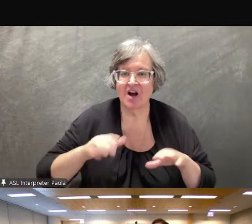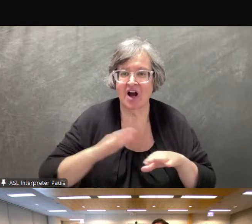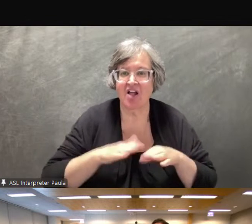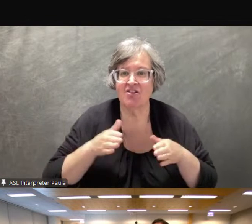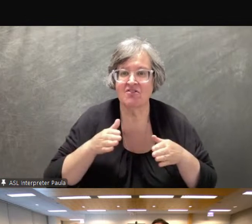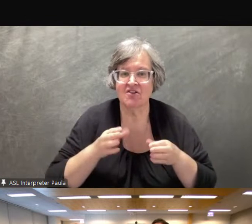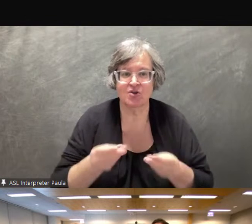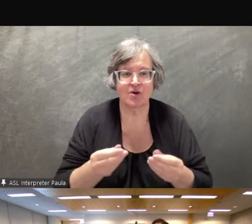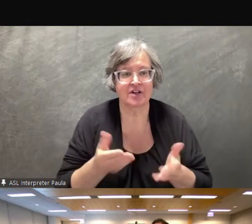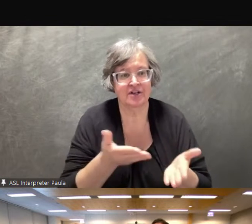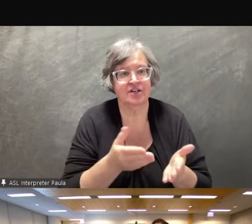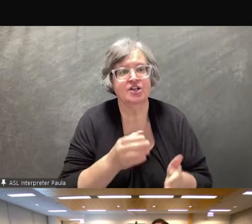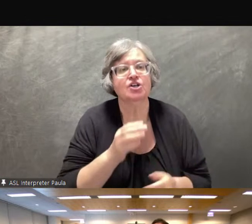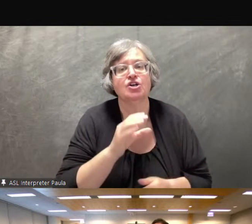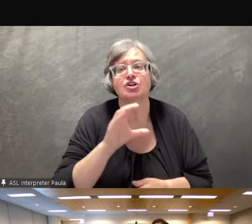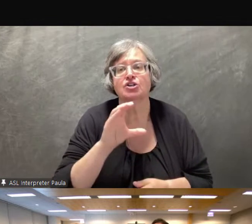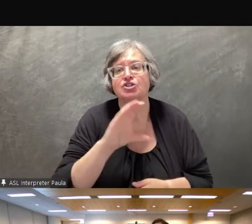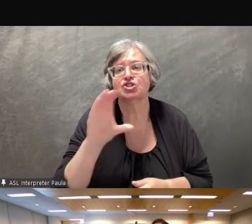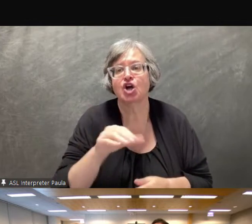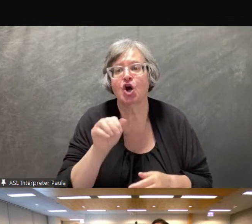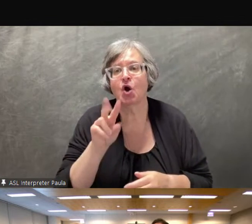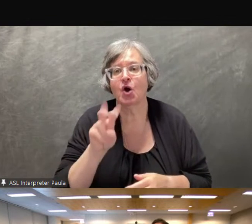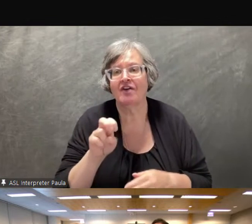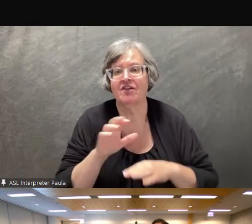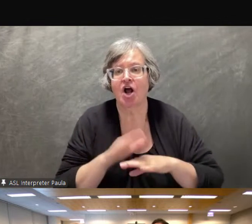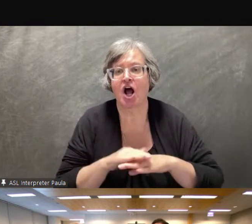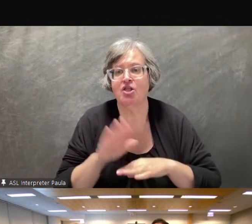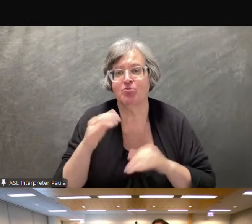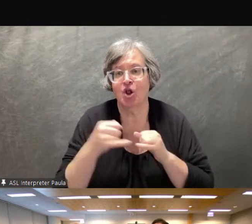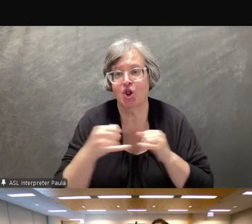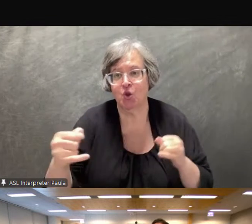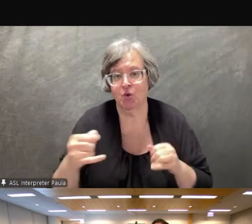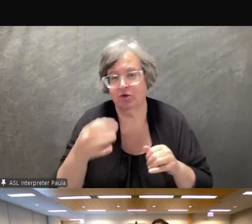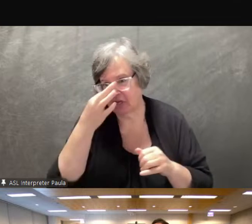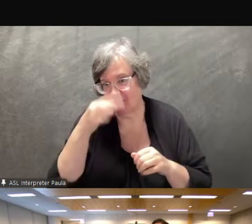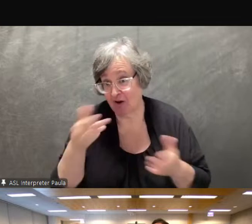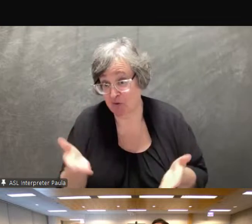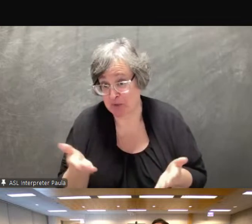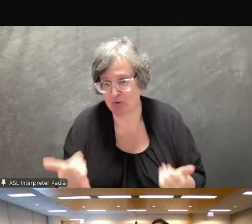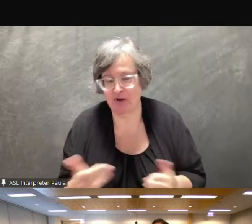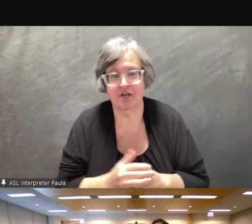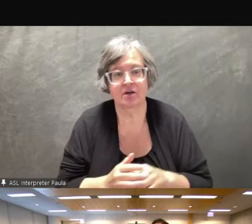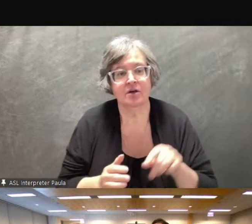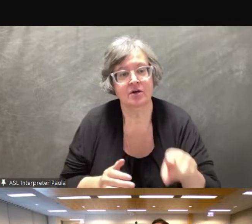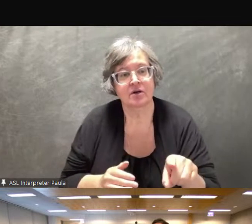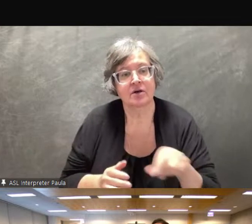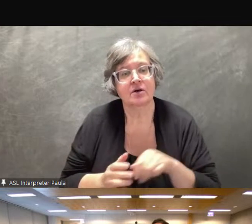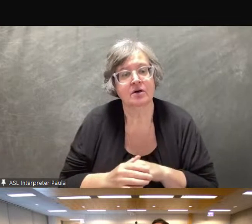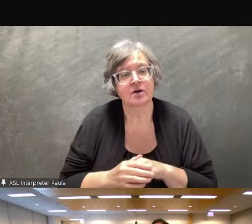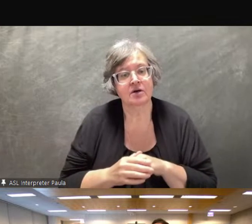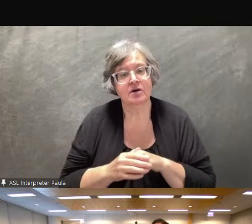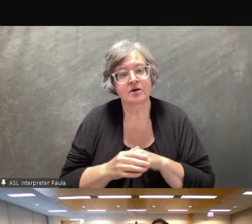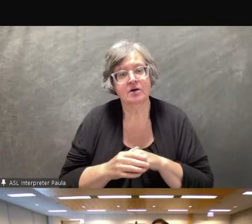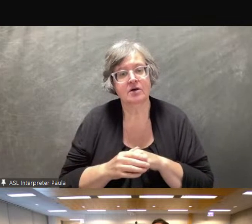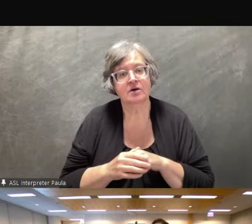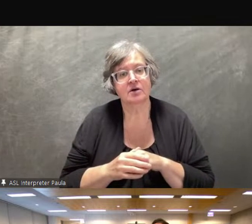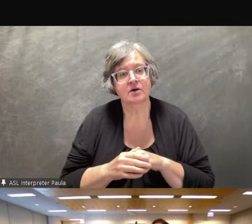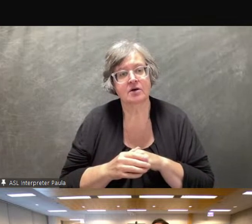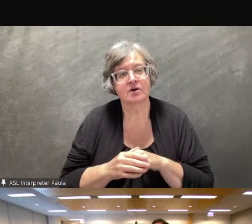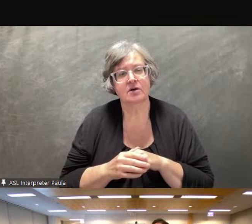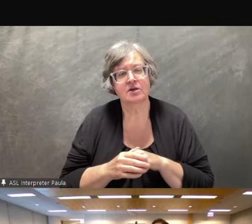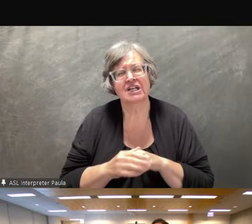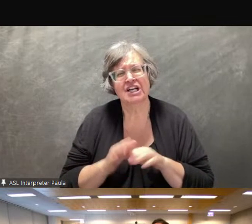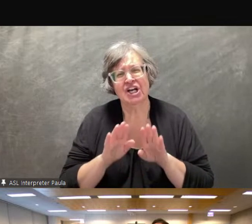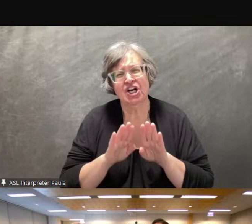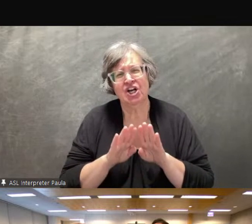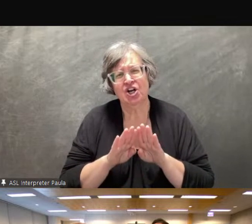And this is Chicago, just down the street from us on the blue line. You can see kind of, this was again a station that now was done, opened, completed